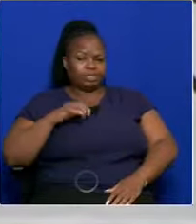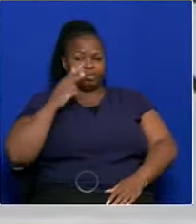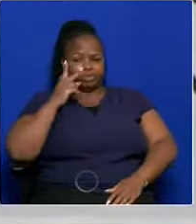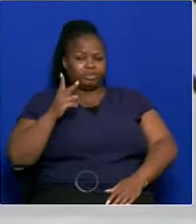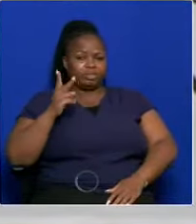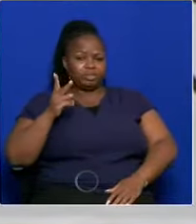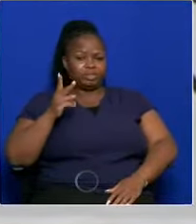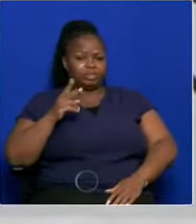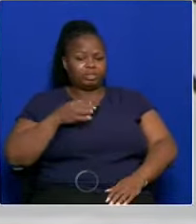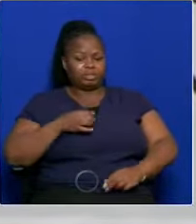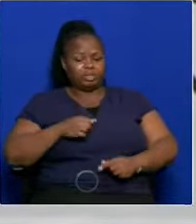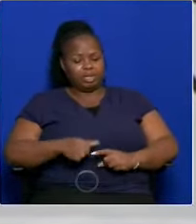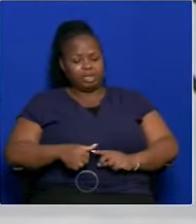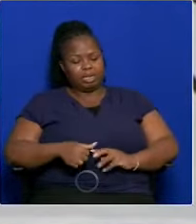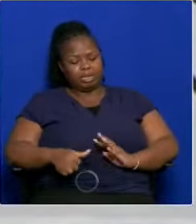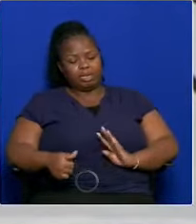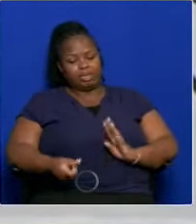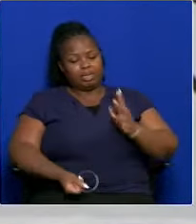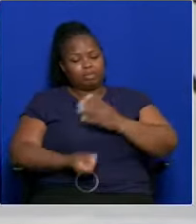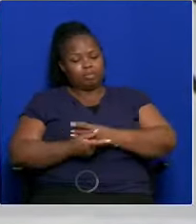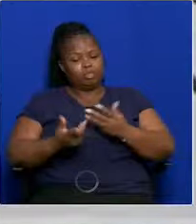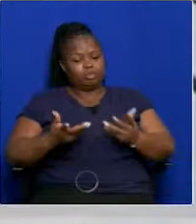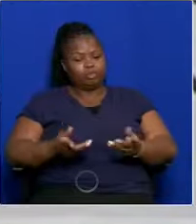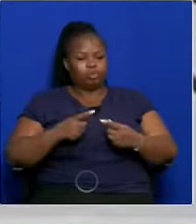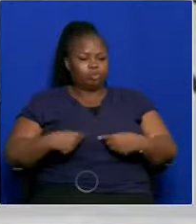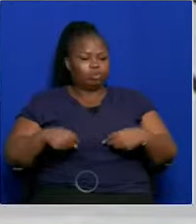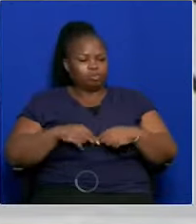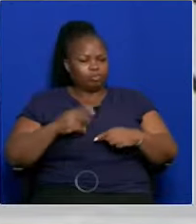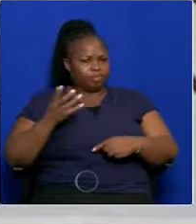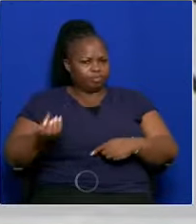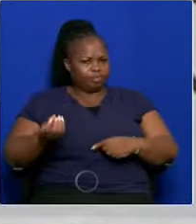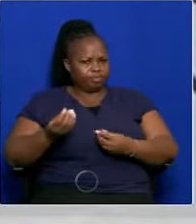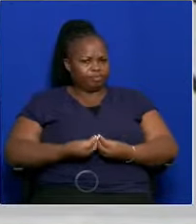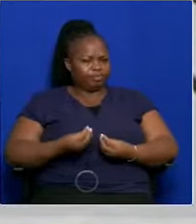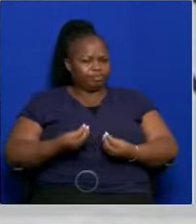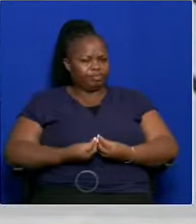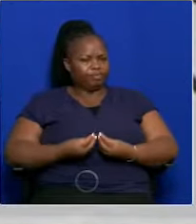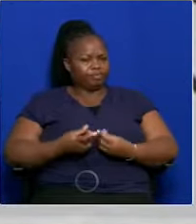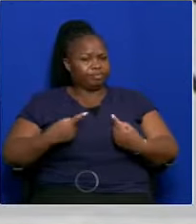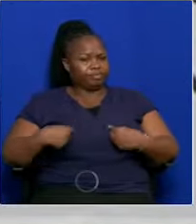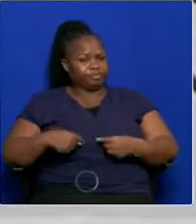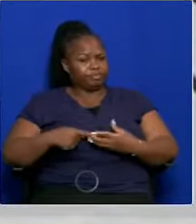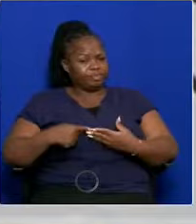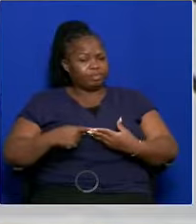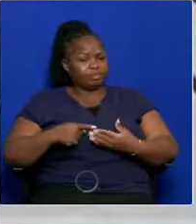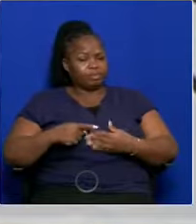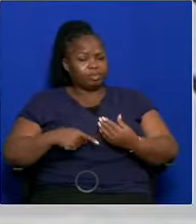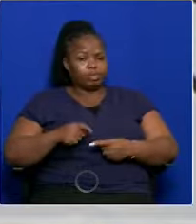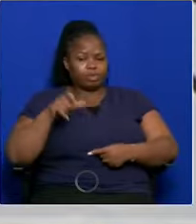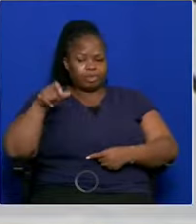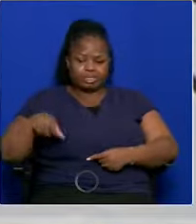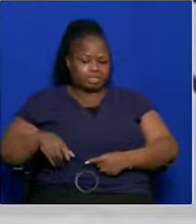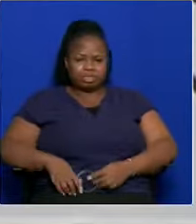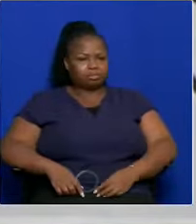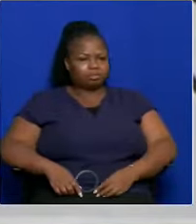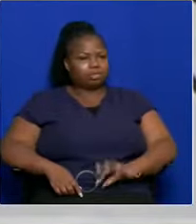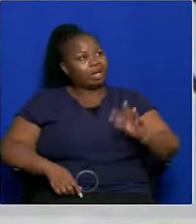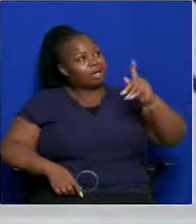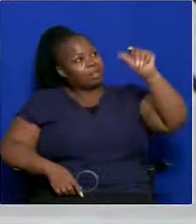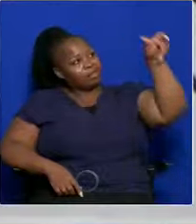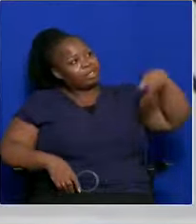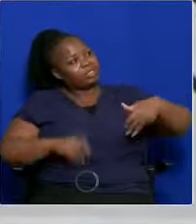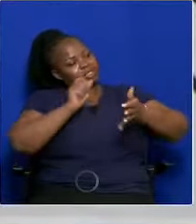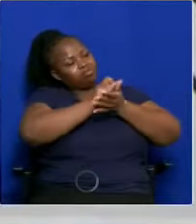or we are having something which we are discussing about a person. It's written by somebody, and we are